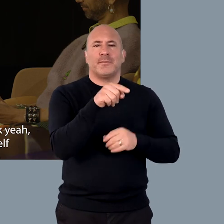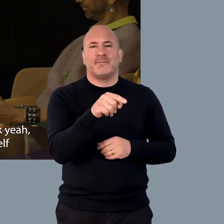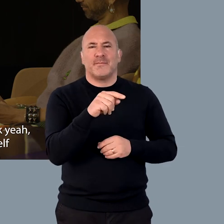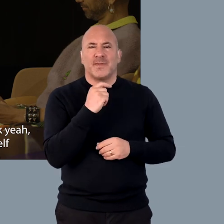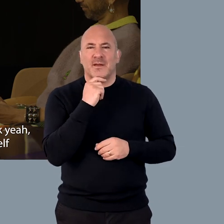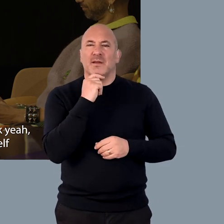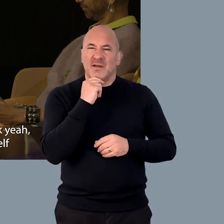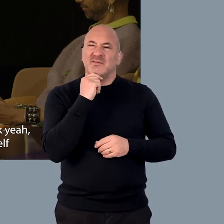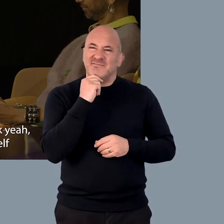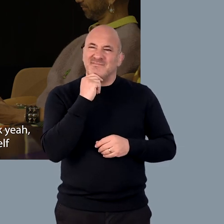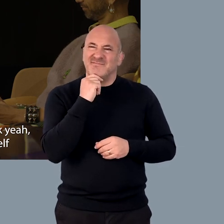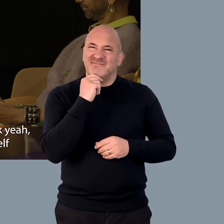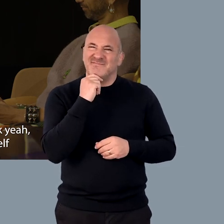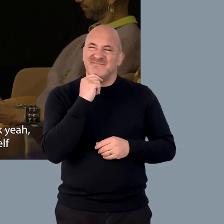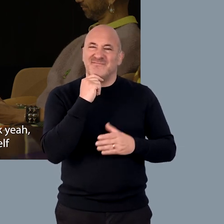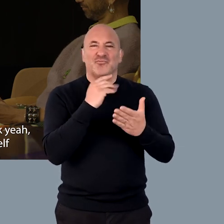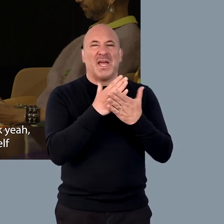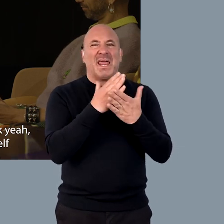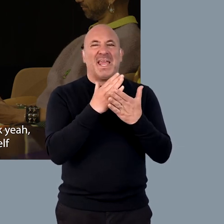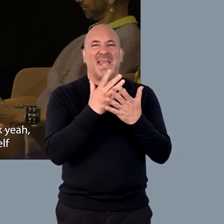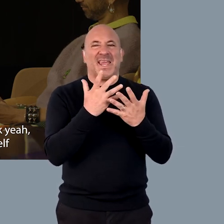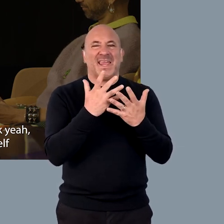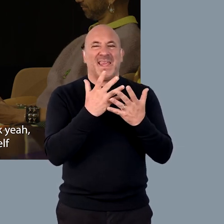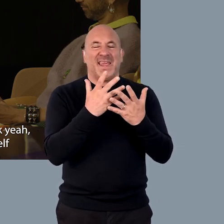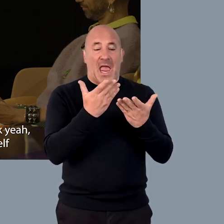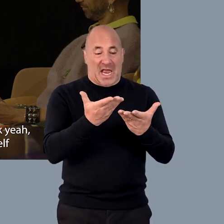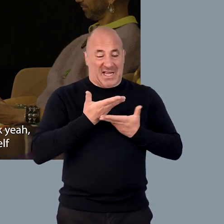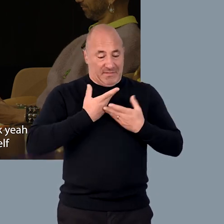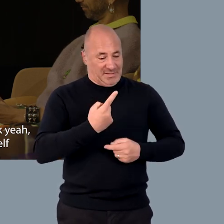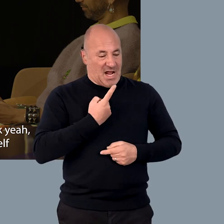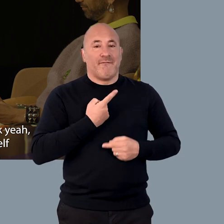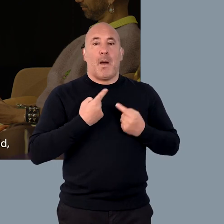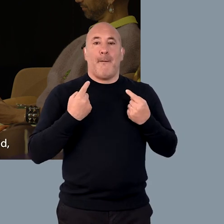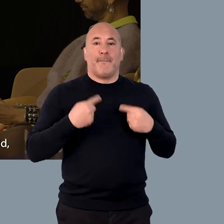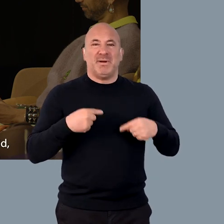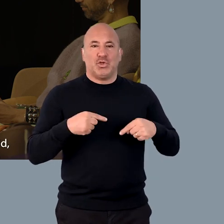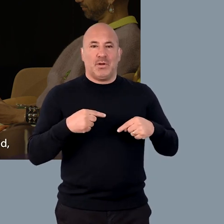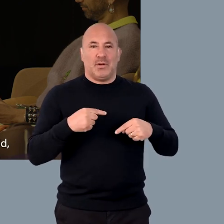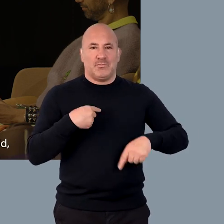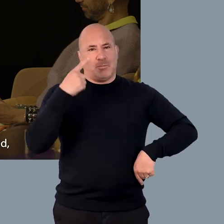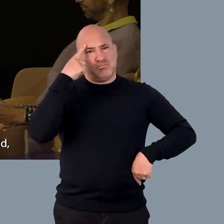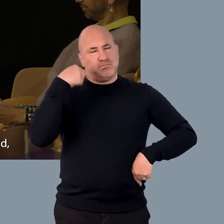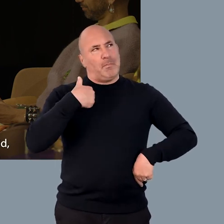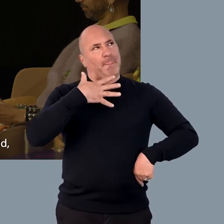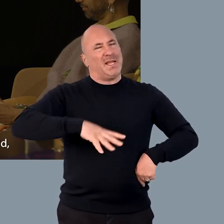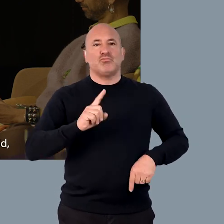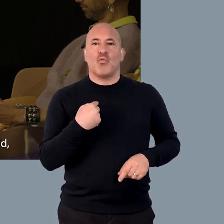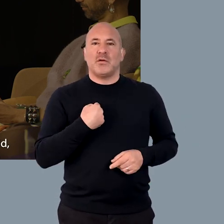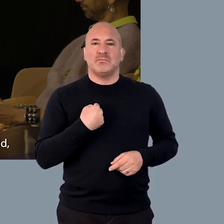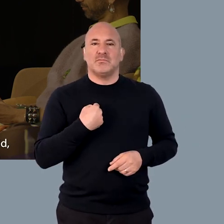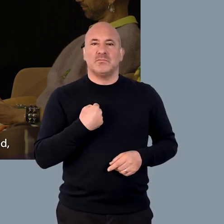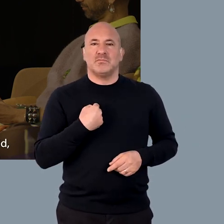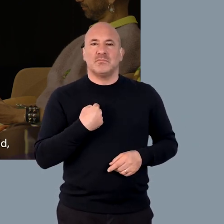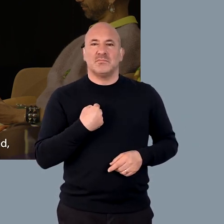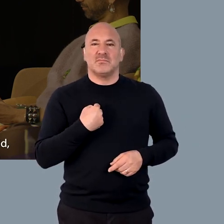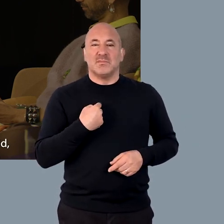on how to do it and i think yeah just kind of i suppose started giving yourself permission to think about what is it